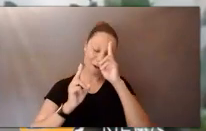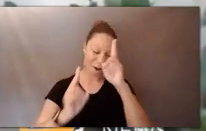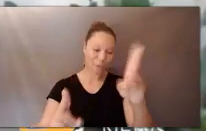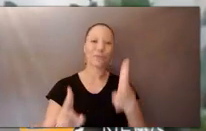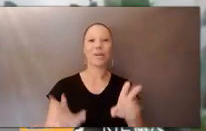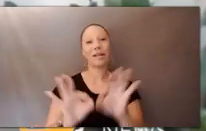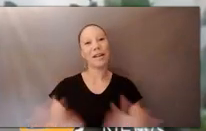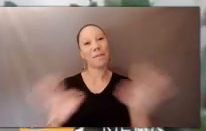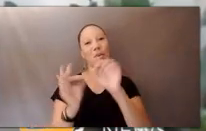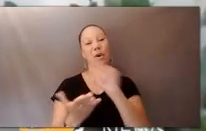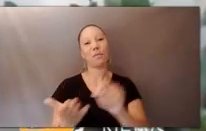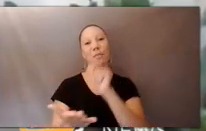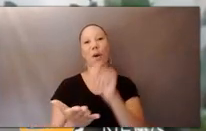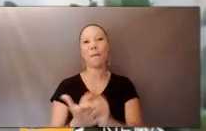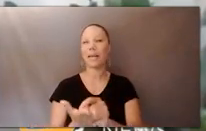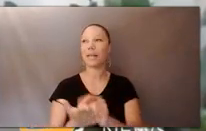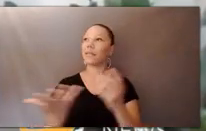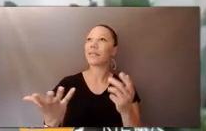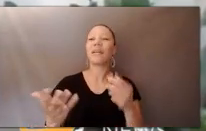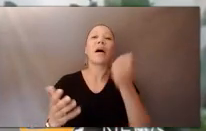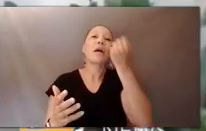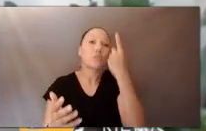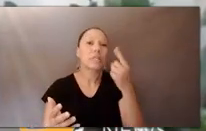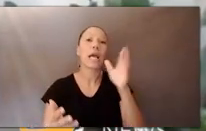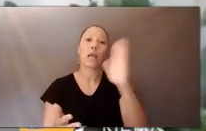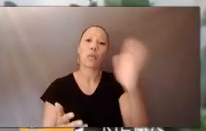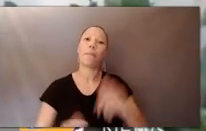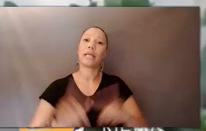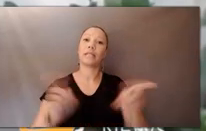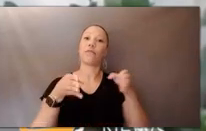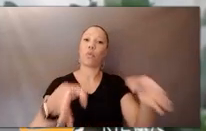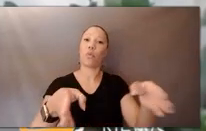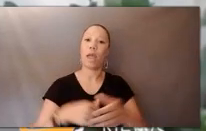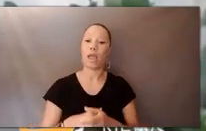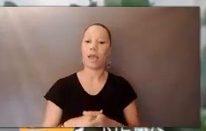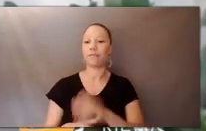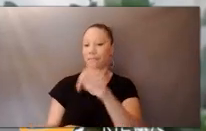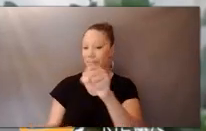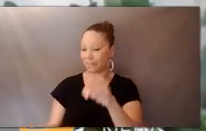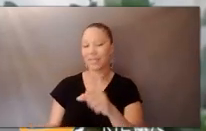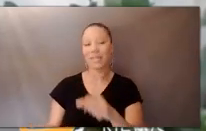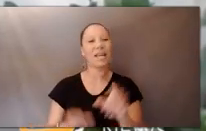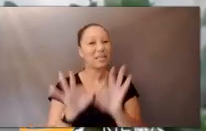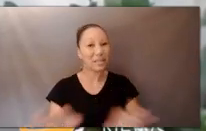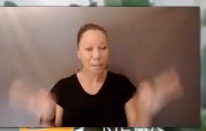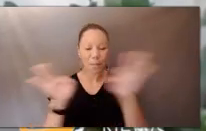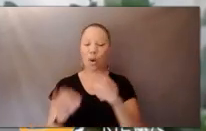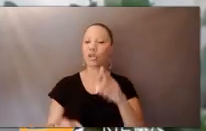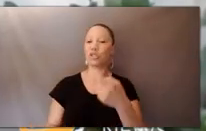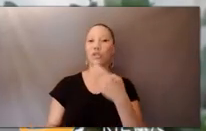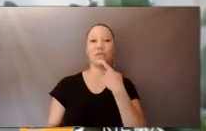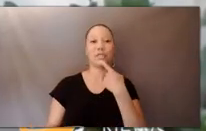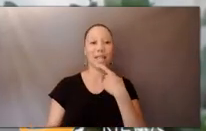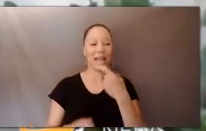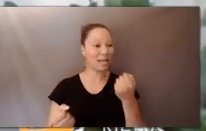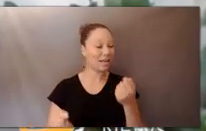important moment in a different way. Absolutely. So it's so important. You've said many times just the number of years